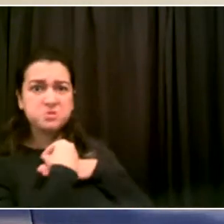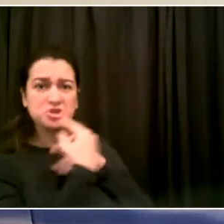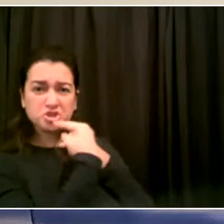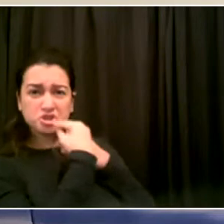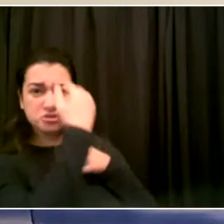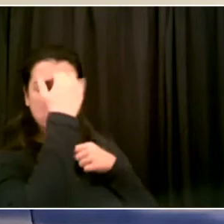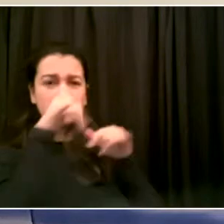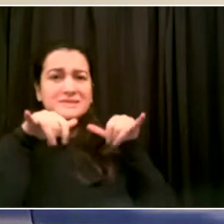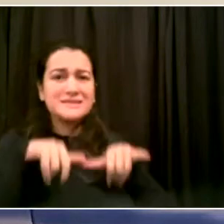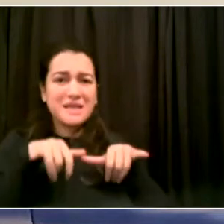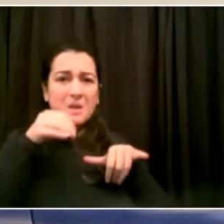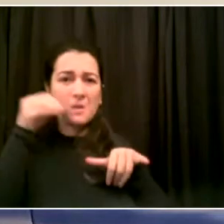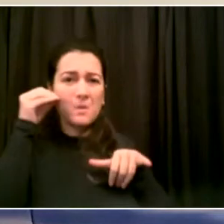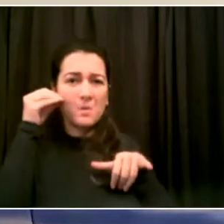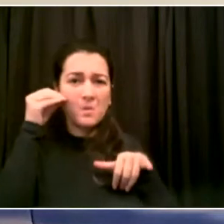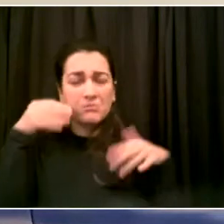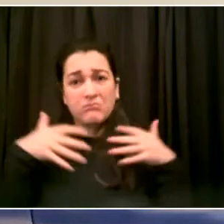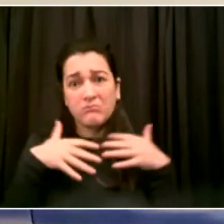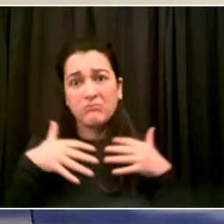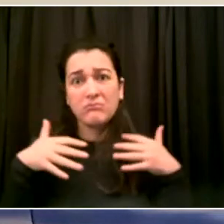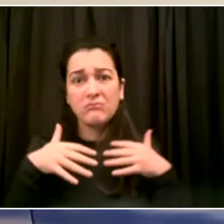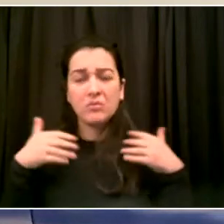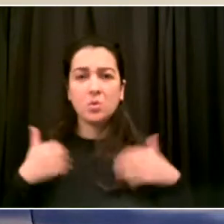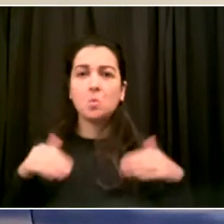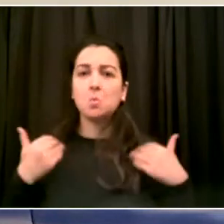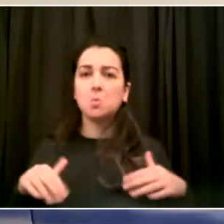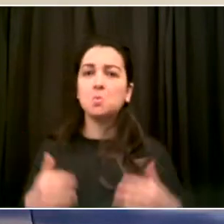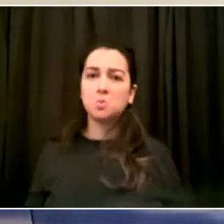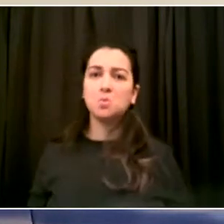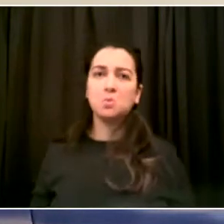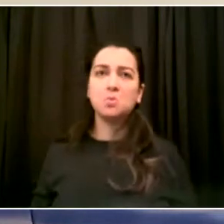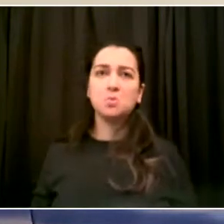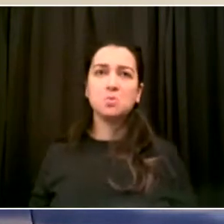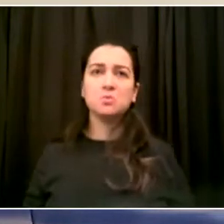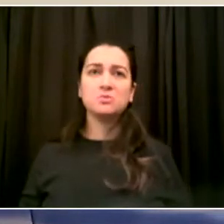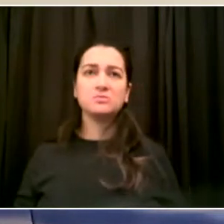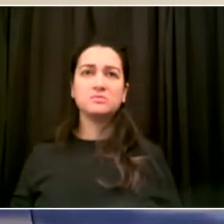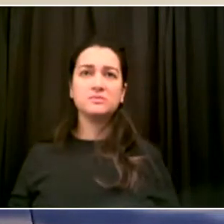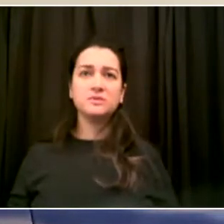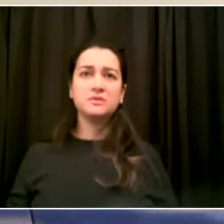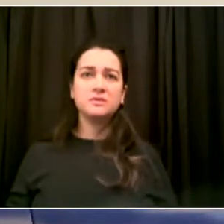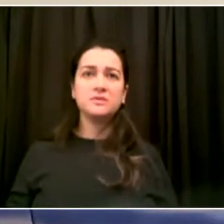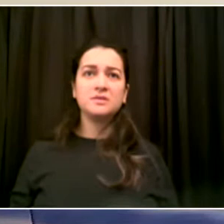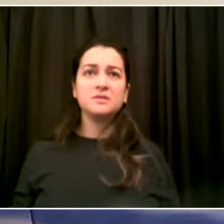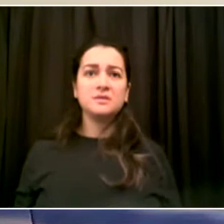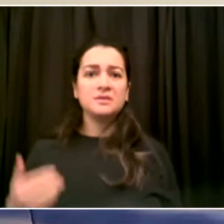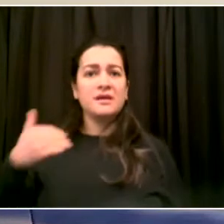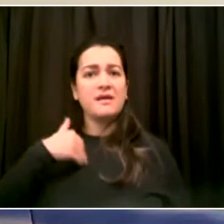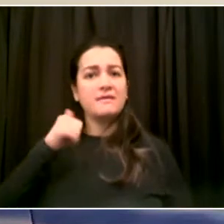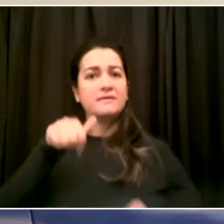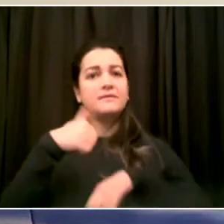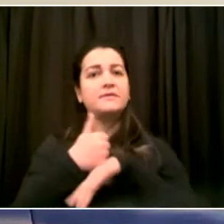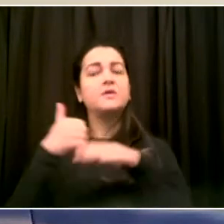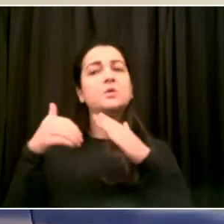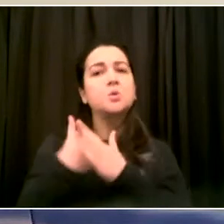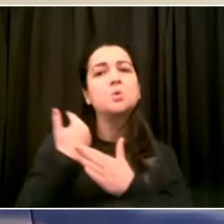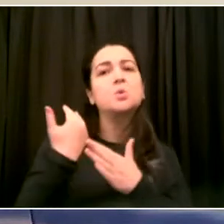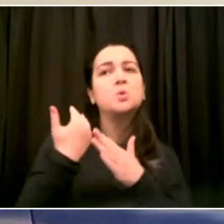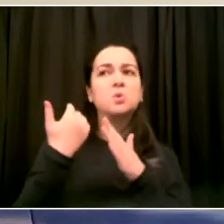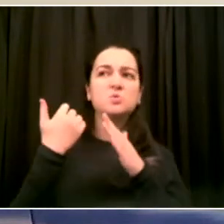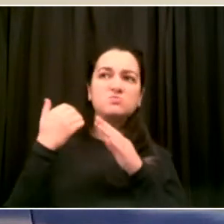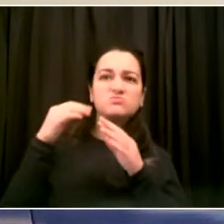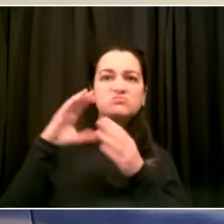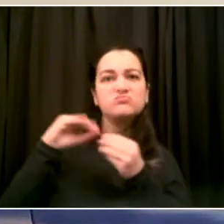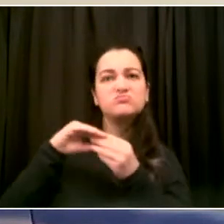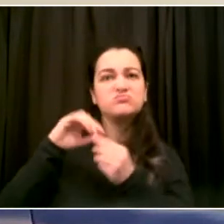measures that would require the federal government to work with the Department of Justice to collect more data and statistics